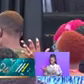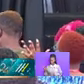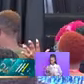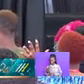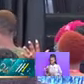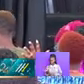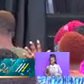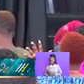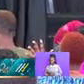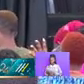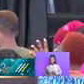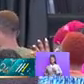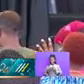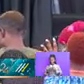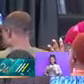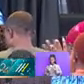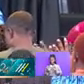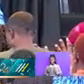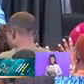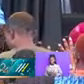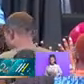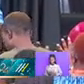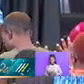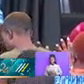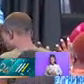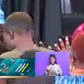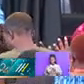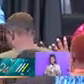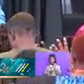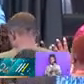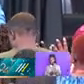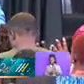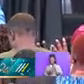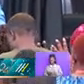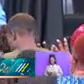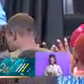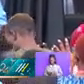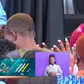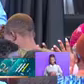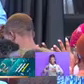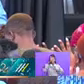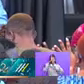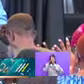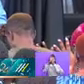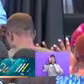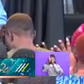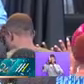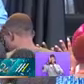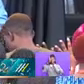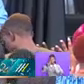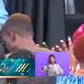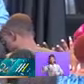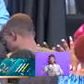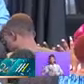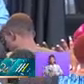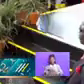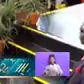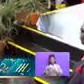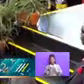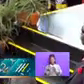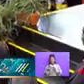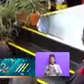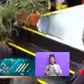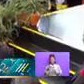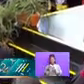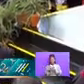months 8 months put your hand on your belly father we call that baby a